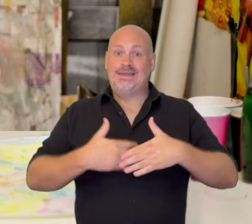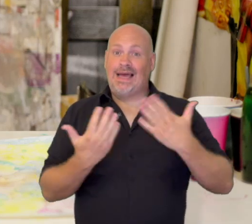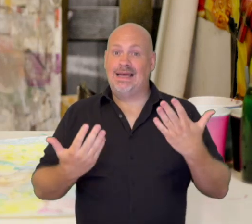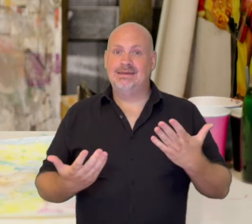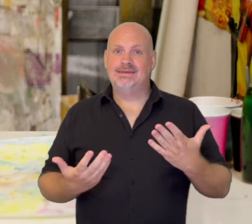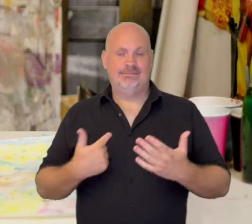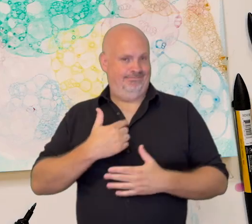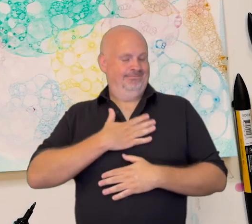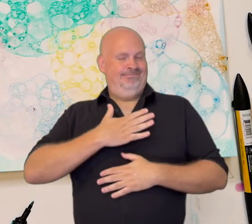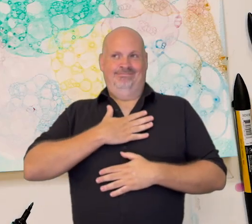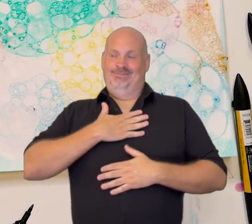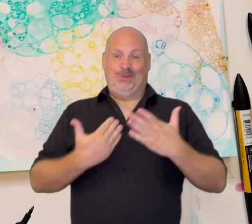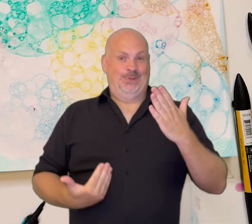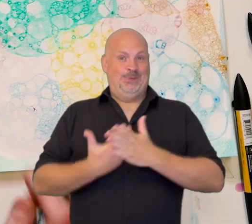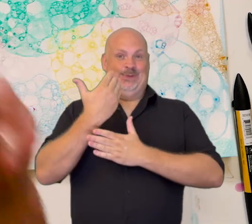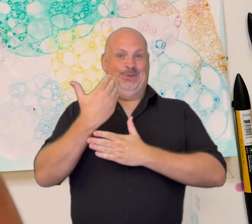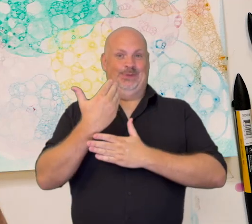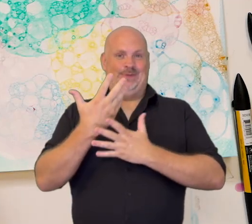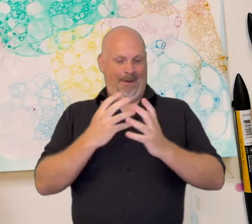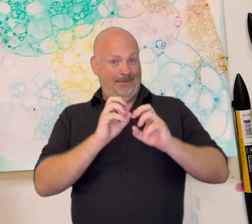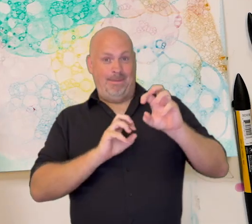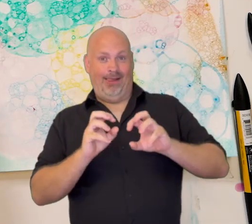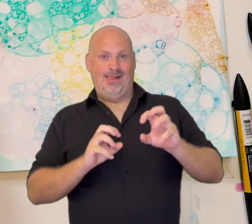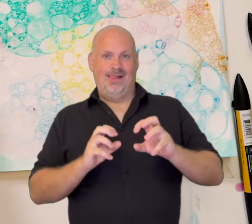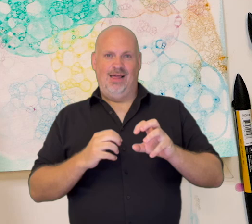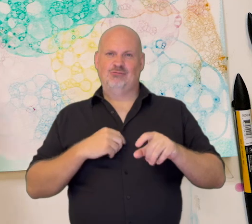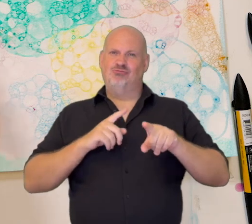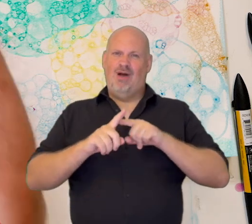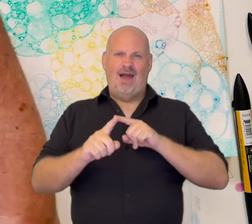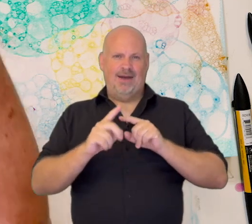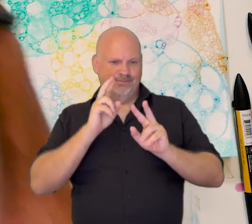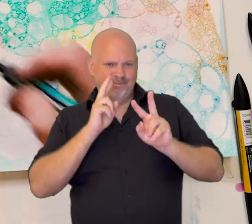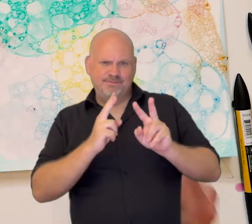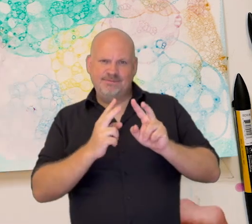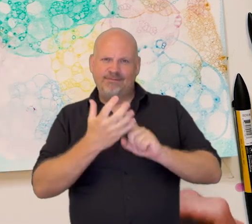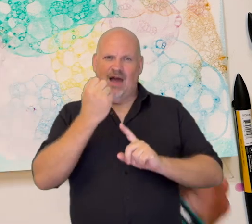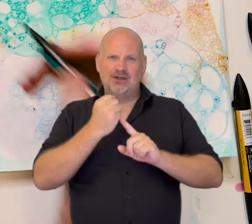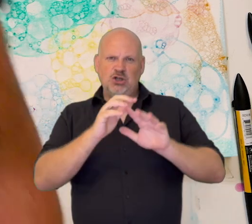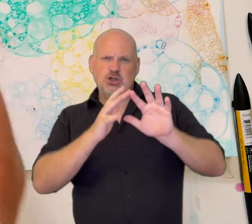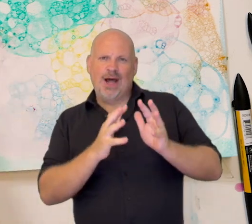quite like it's a new day. So in these bubbles I'm going to try and find some shapes.